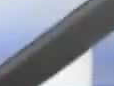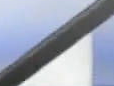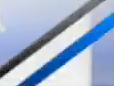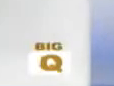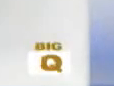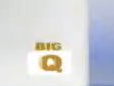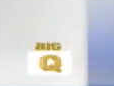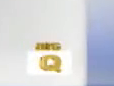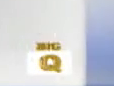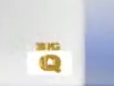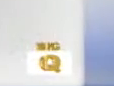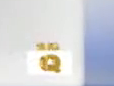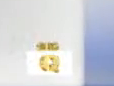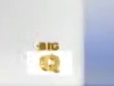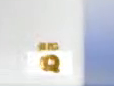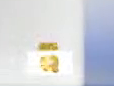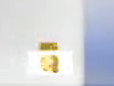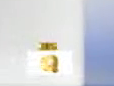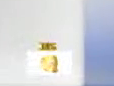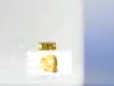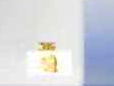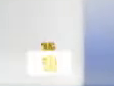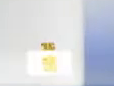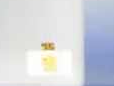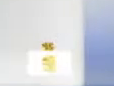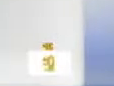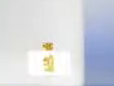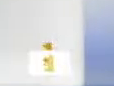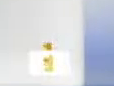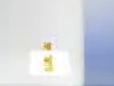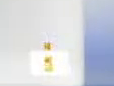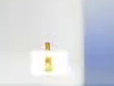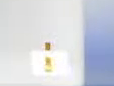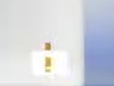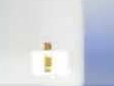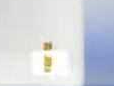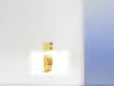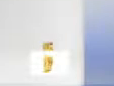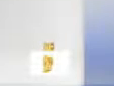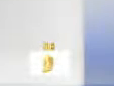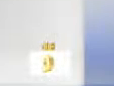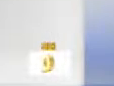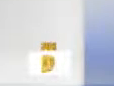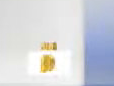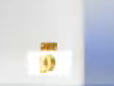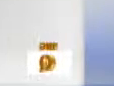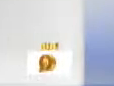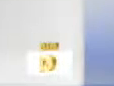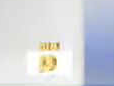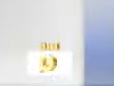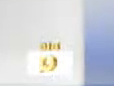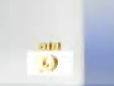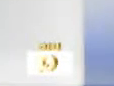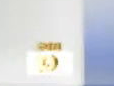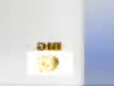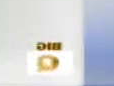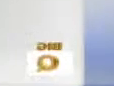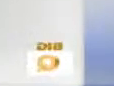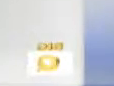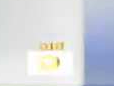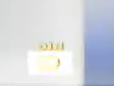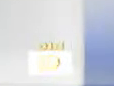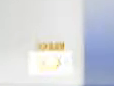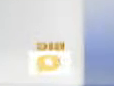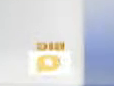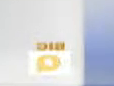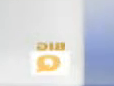reopening in January? 4th of January is D-Day. In-class learning is set to resume. We've highlighted for you through those 3 stories